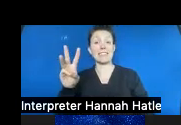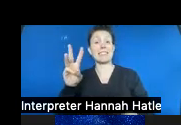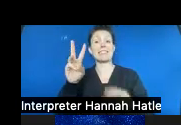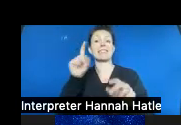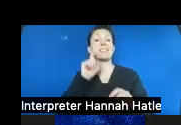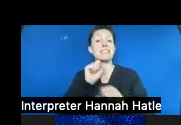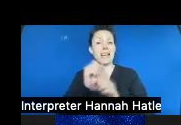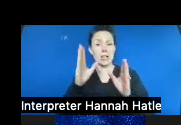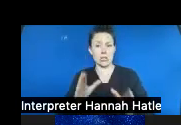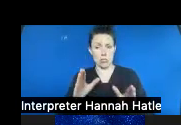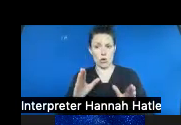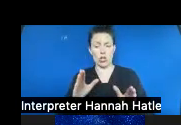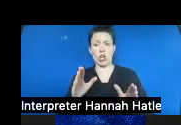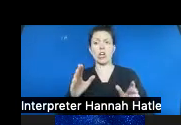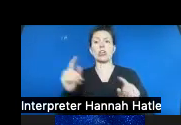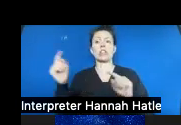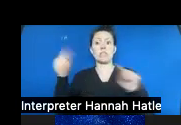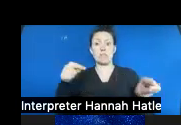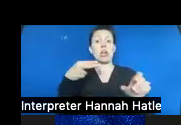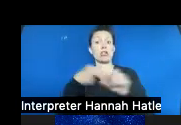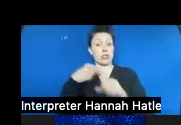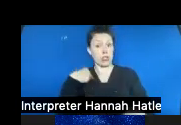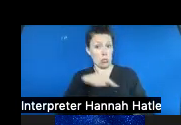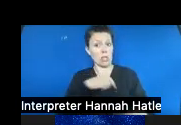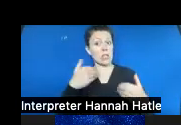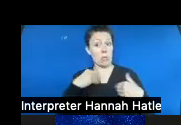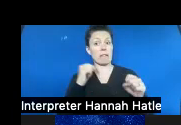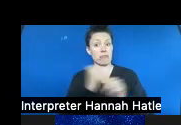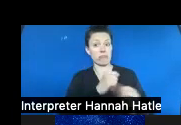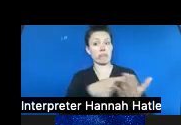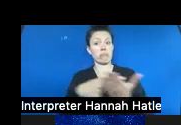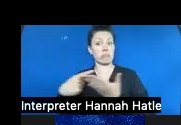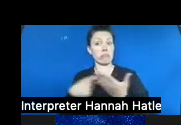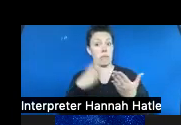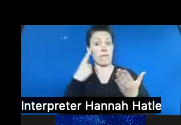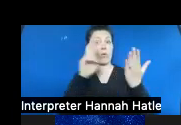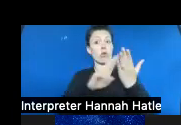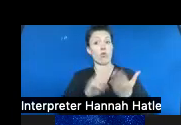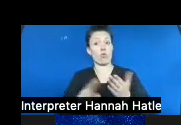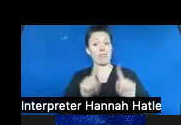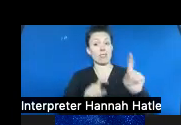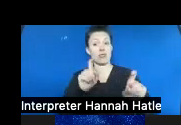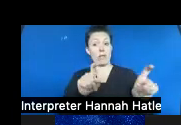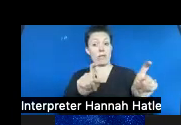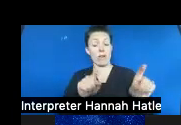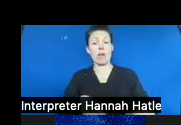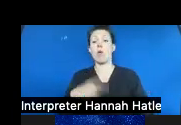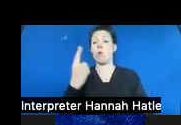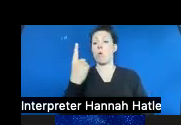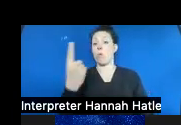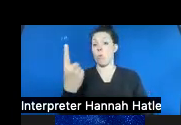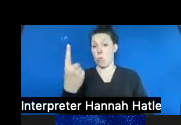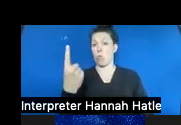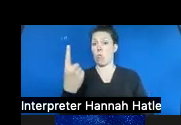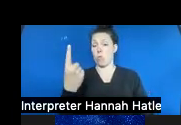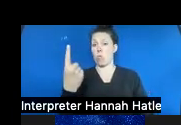came in, joined us, and we had conversations and did a research survey. And in one of those cases, that food, it